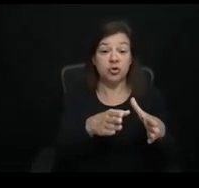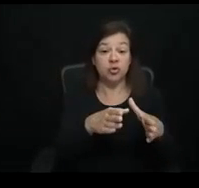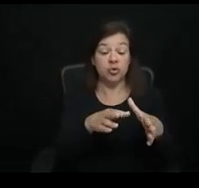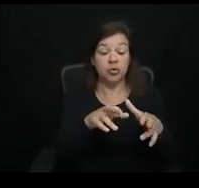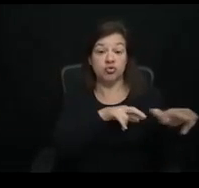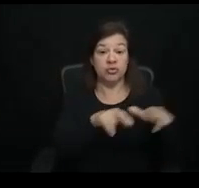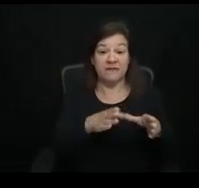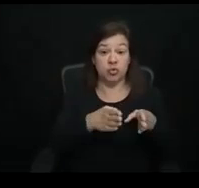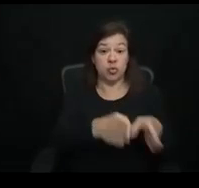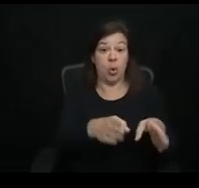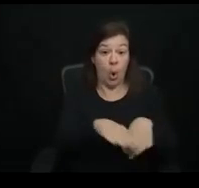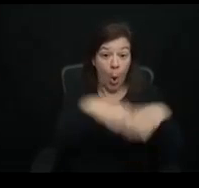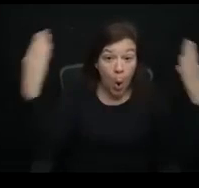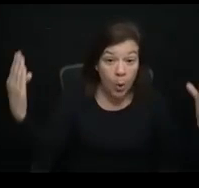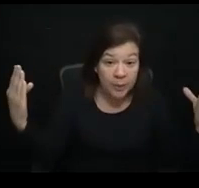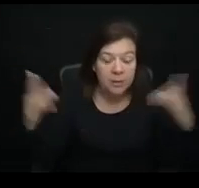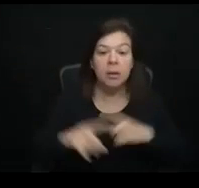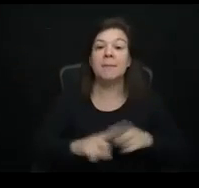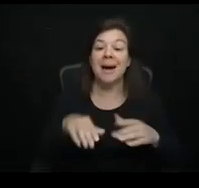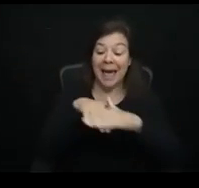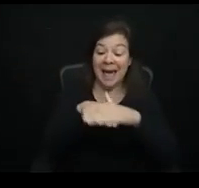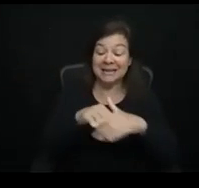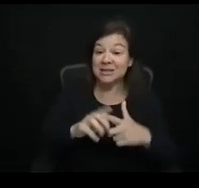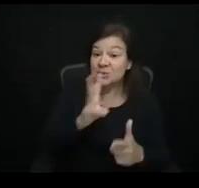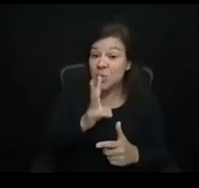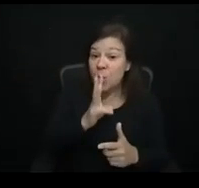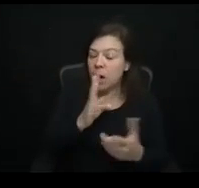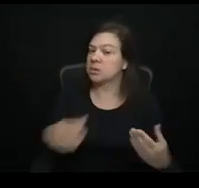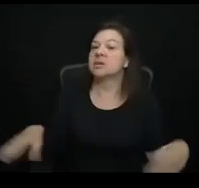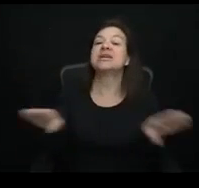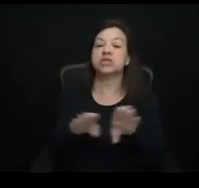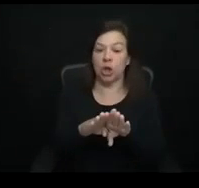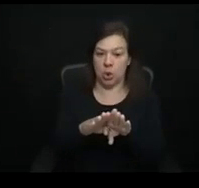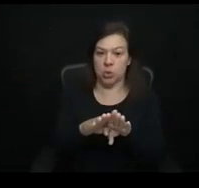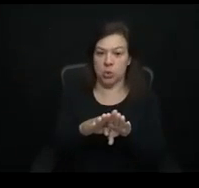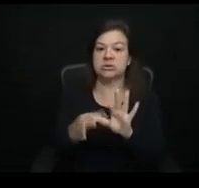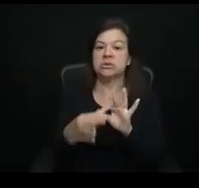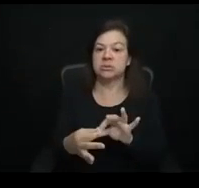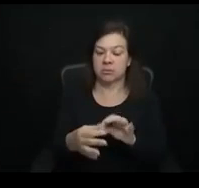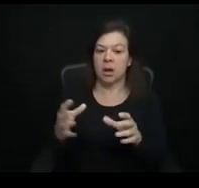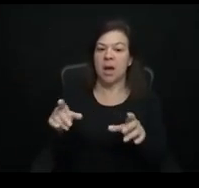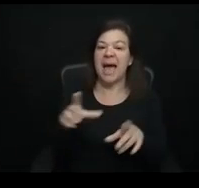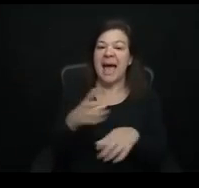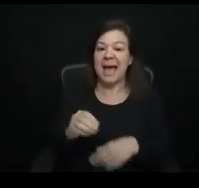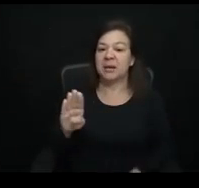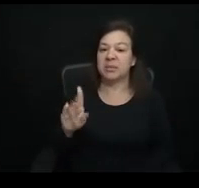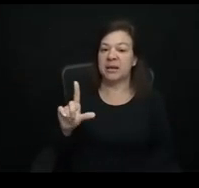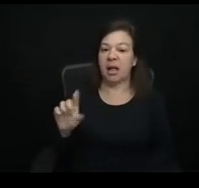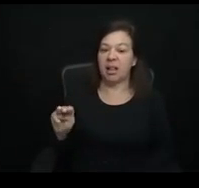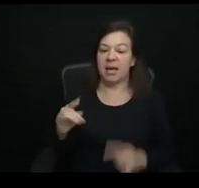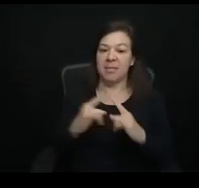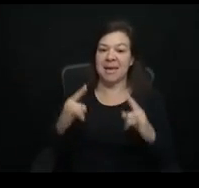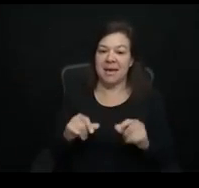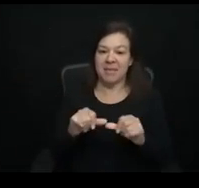from Cottonwood to Dotsero Landing is closed, including BLM campgrounds on that lower part of the river